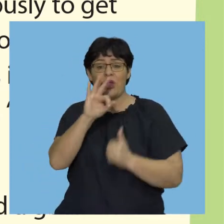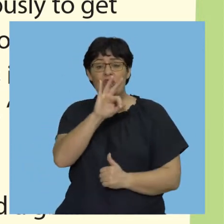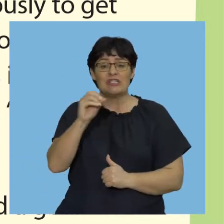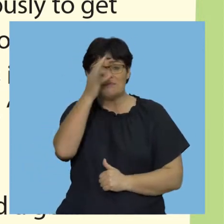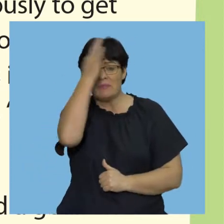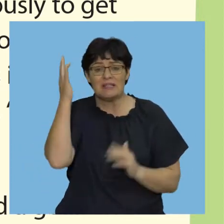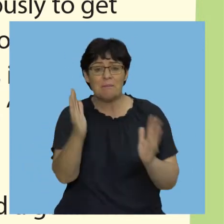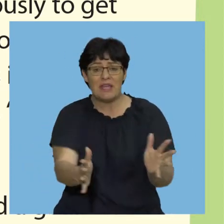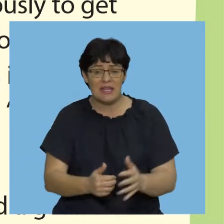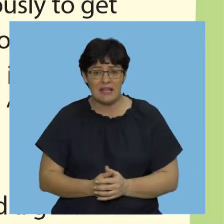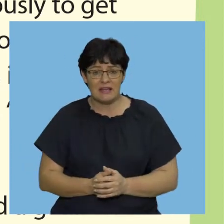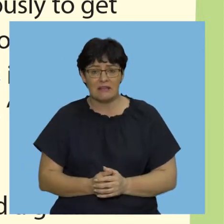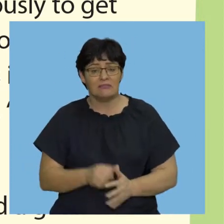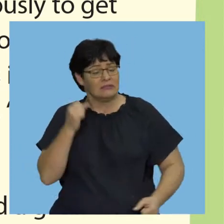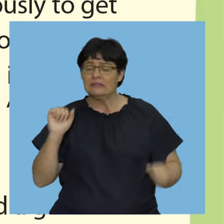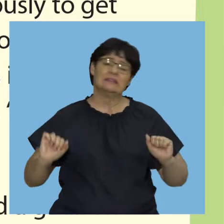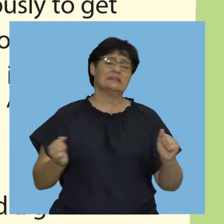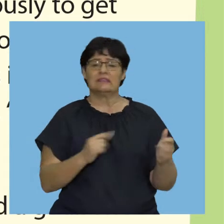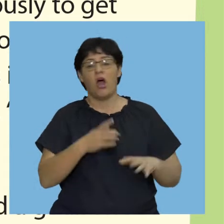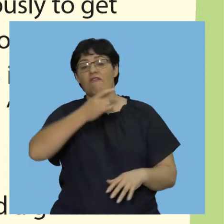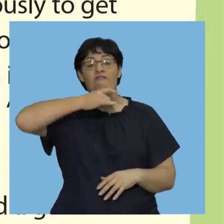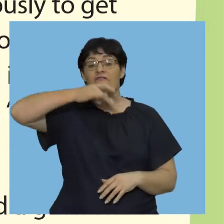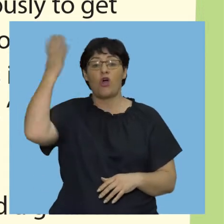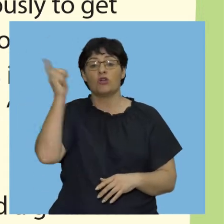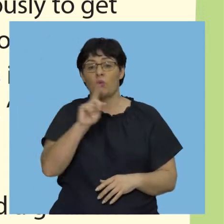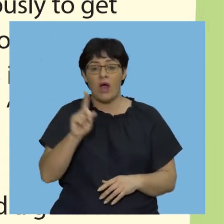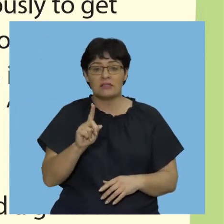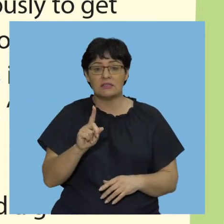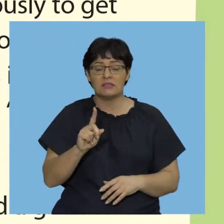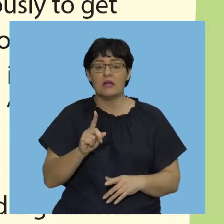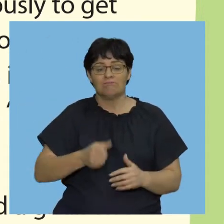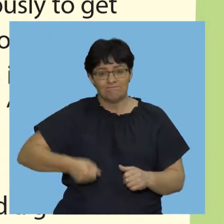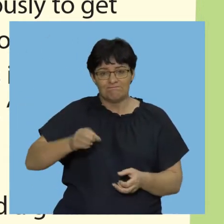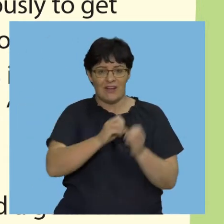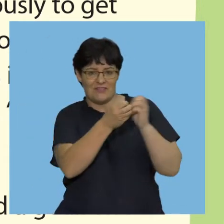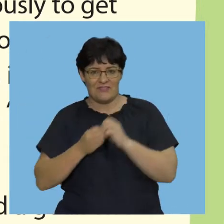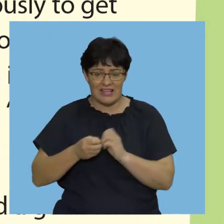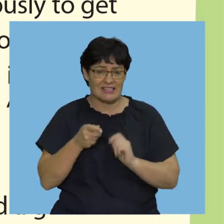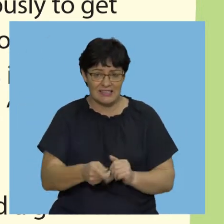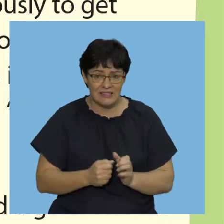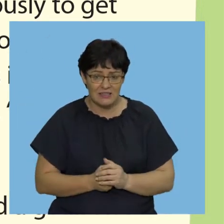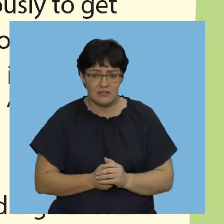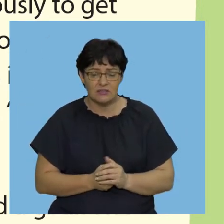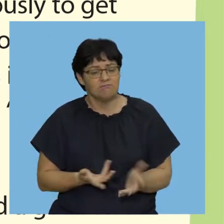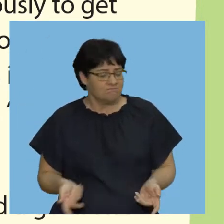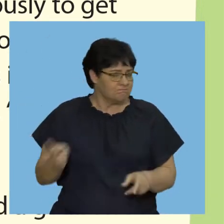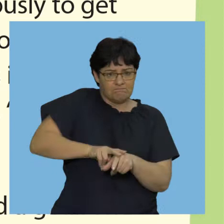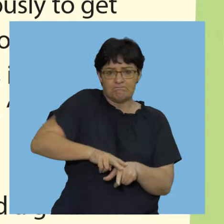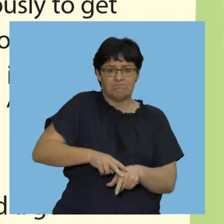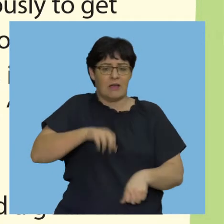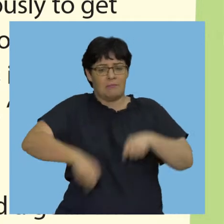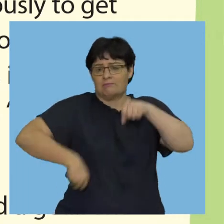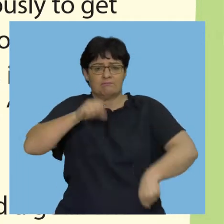in 30 minutes. In her hurry, she forgot to take her puncture repair kit. She sprang onto her